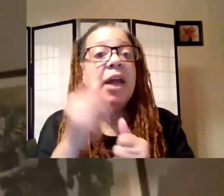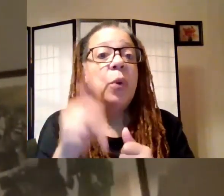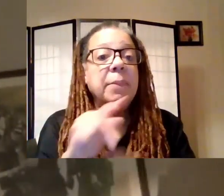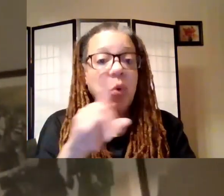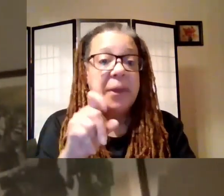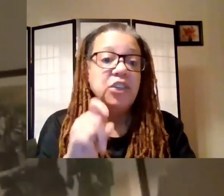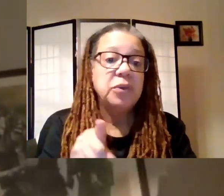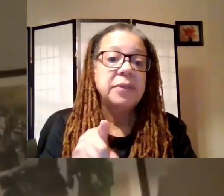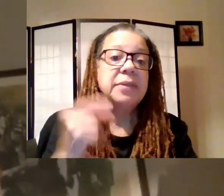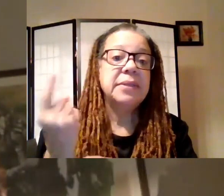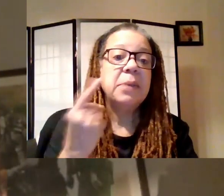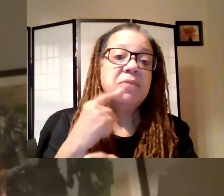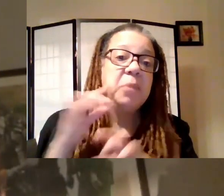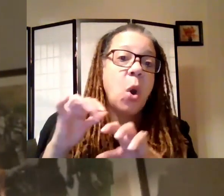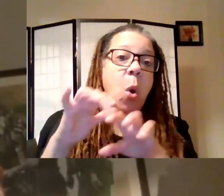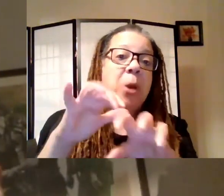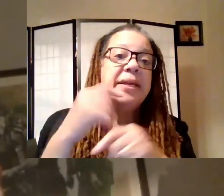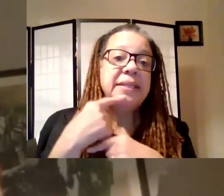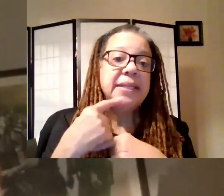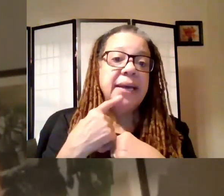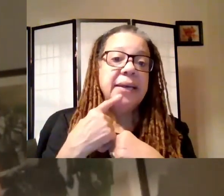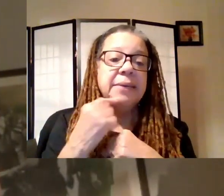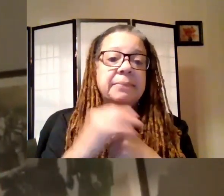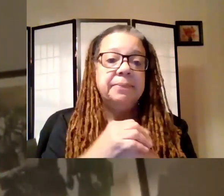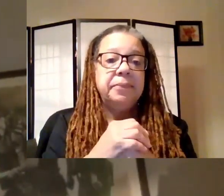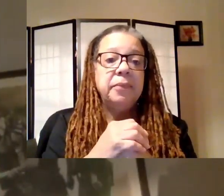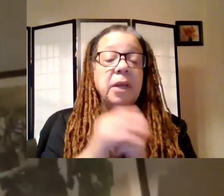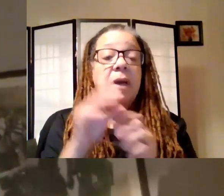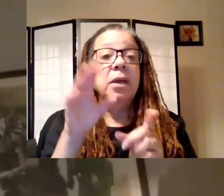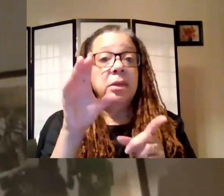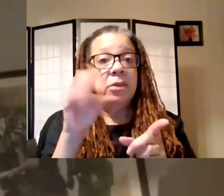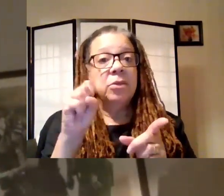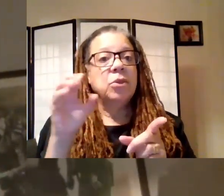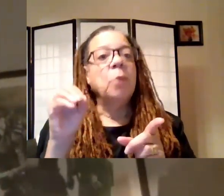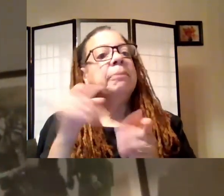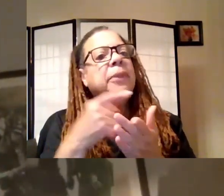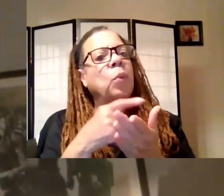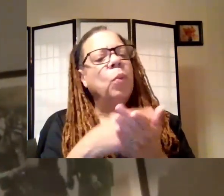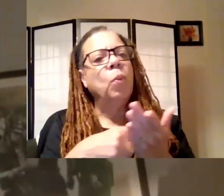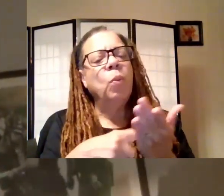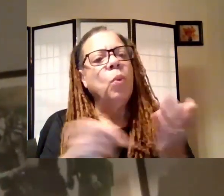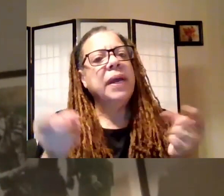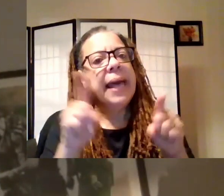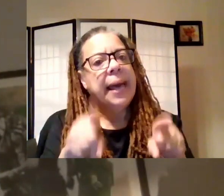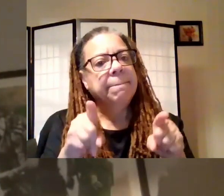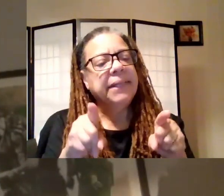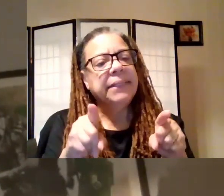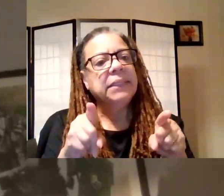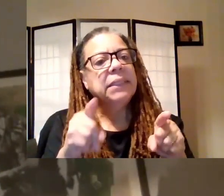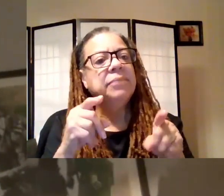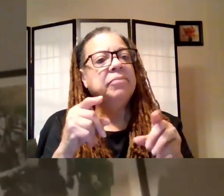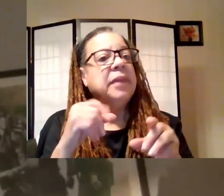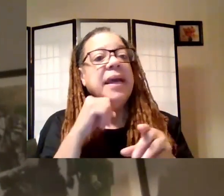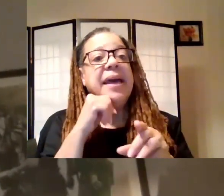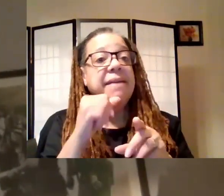a question from the audience is, so what happens if there are adequate numbers